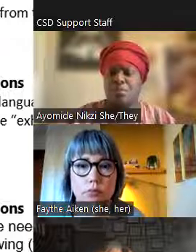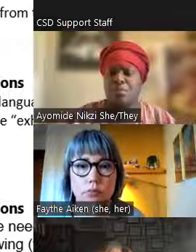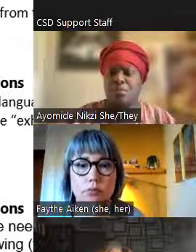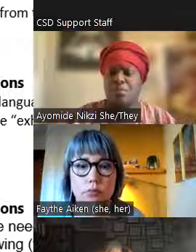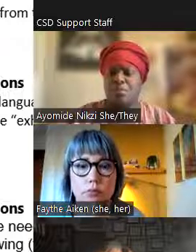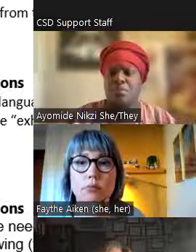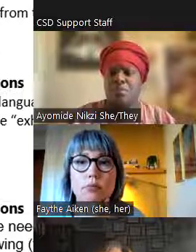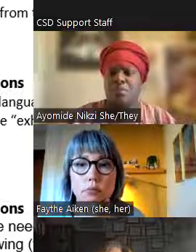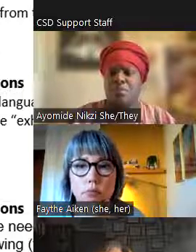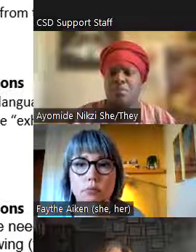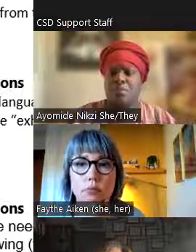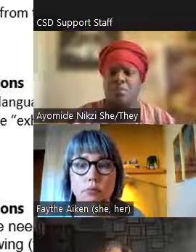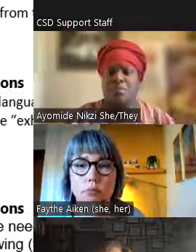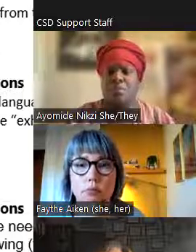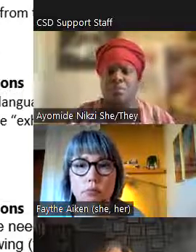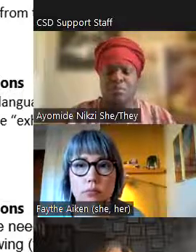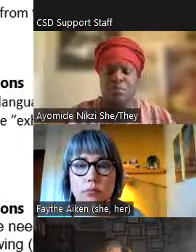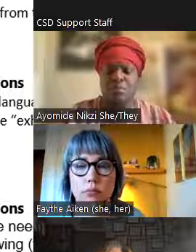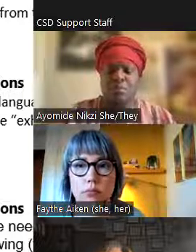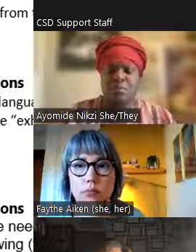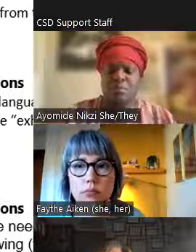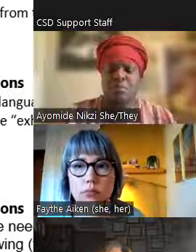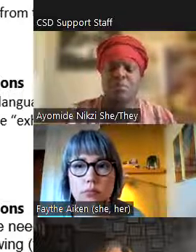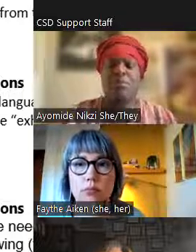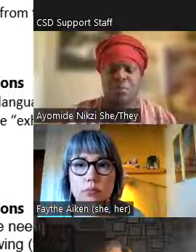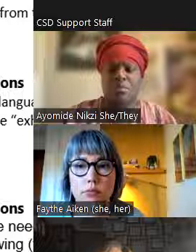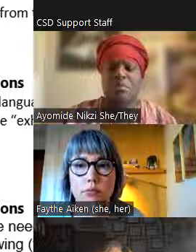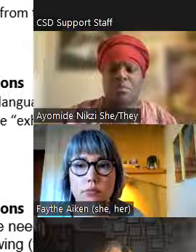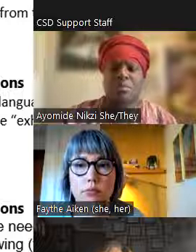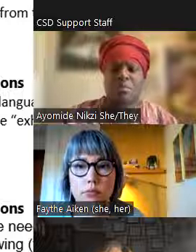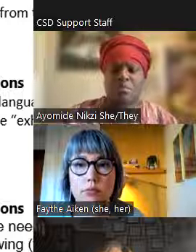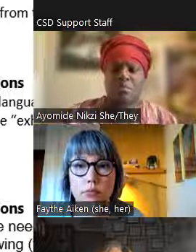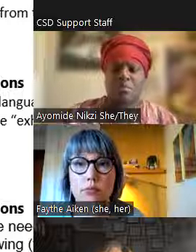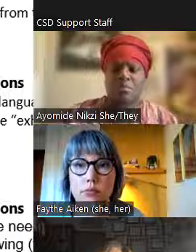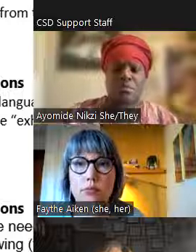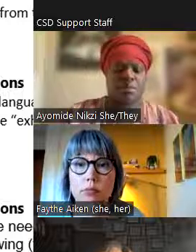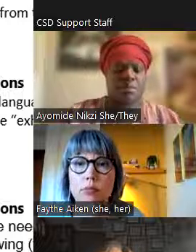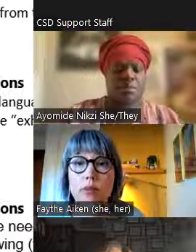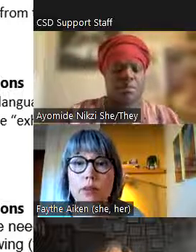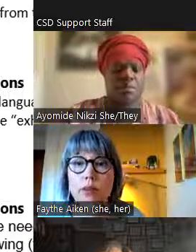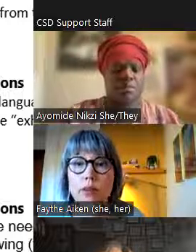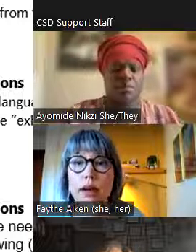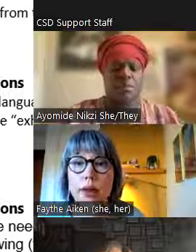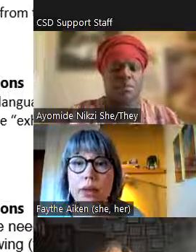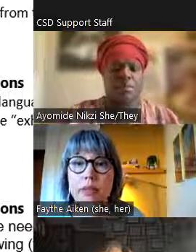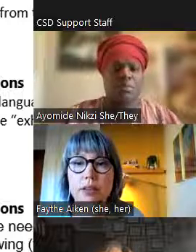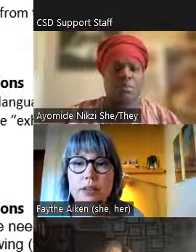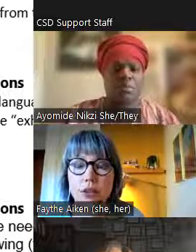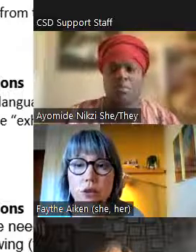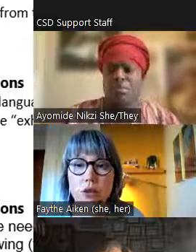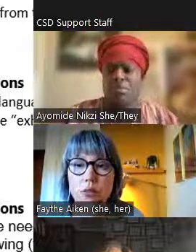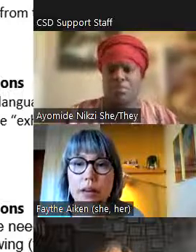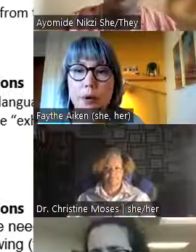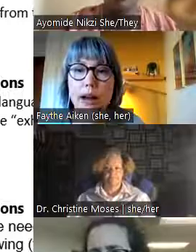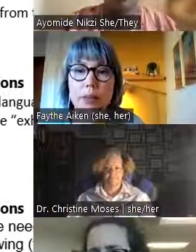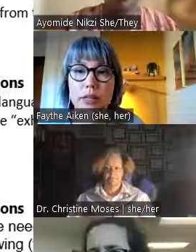this discussion? I think that that would take care of it. Does that make sense? Yeah, that makes sense.